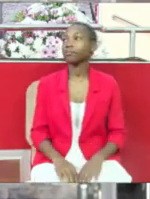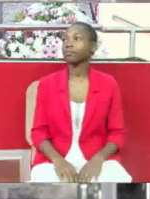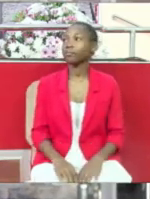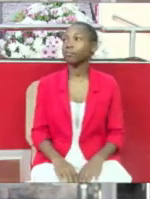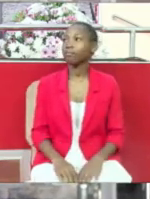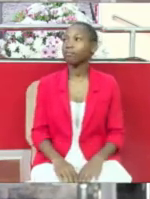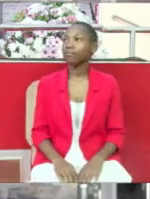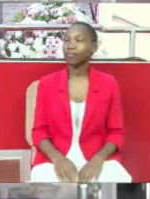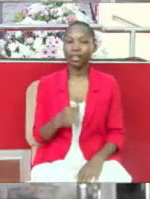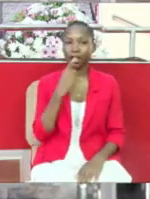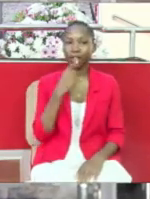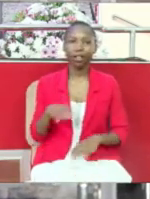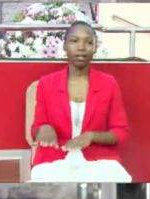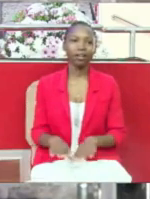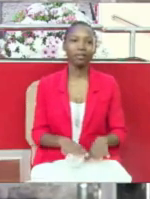Red carpet.